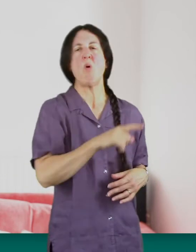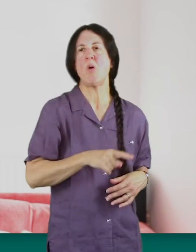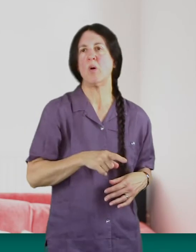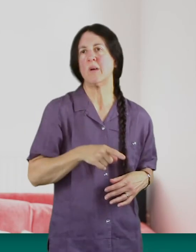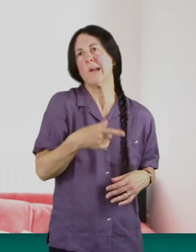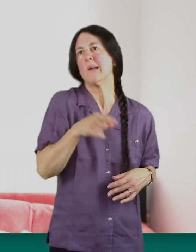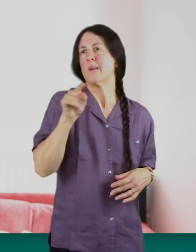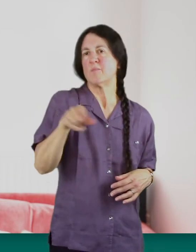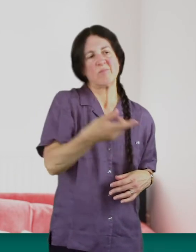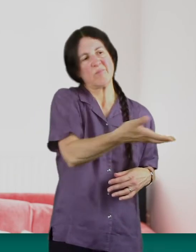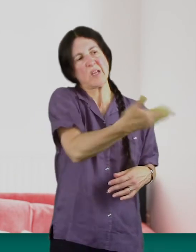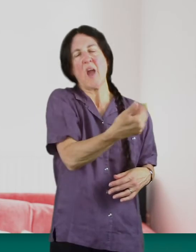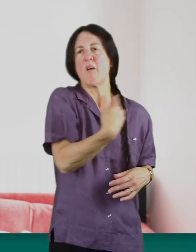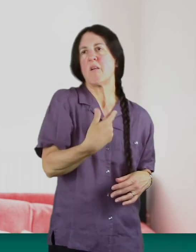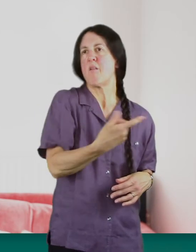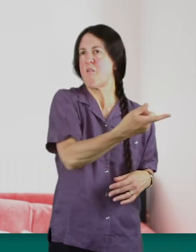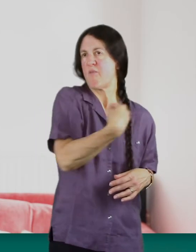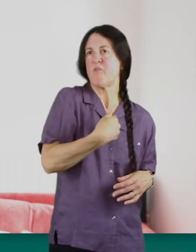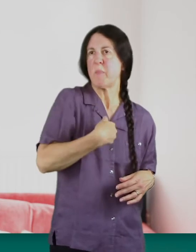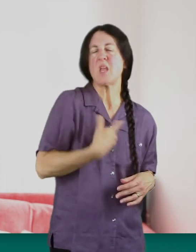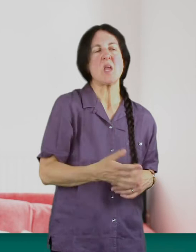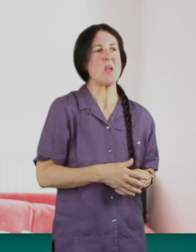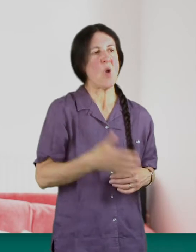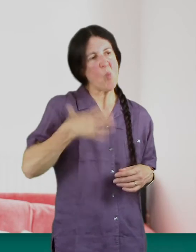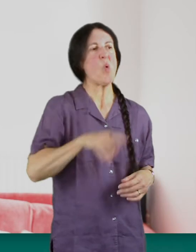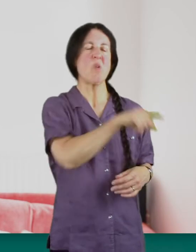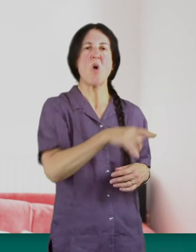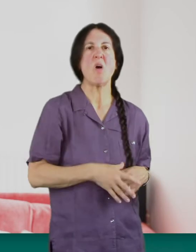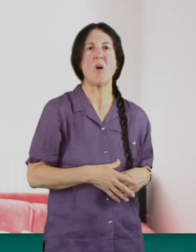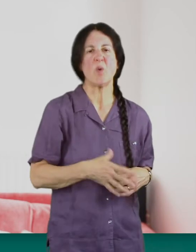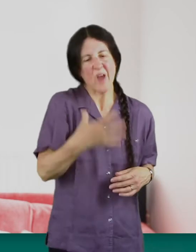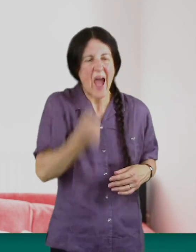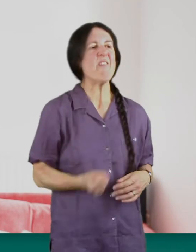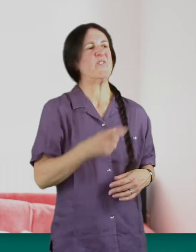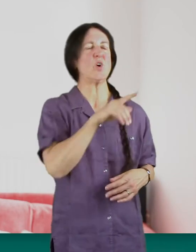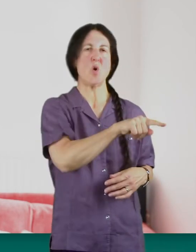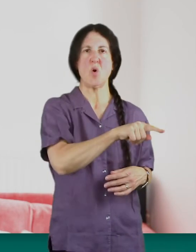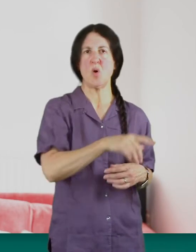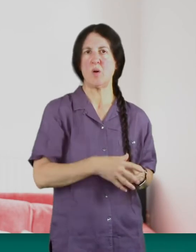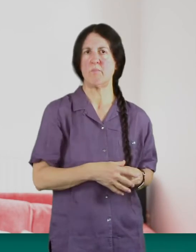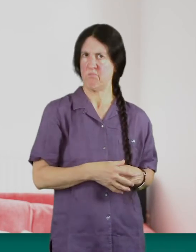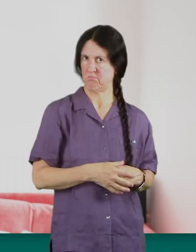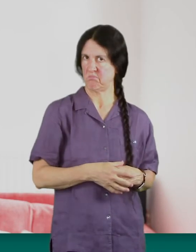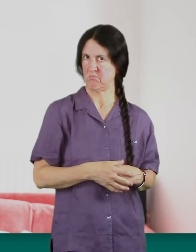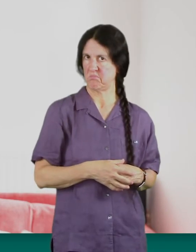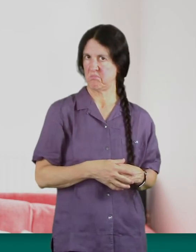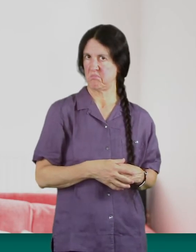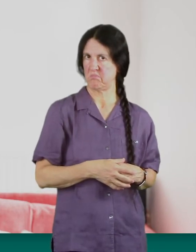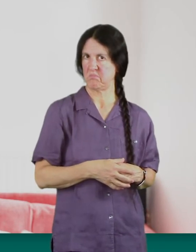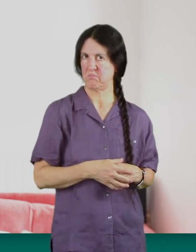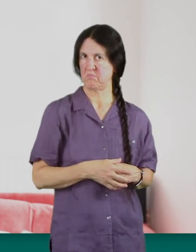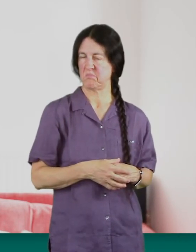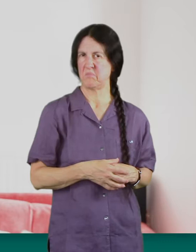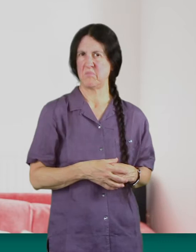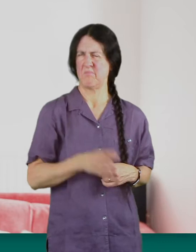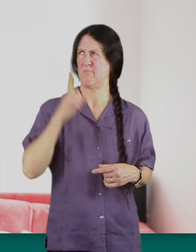possess her. She looks good to me. I will have her. He has this fundamental misunderstanding of what God has